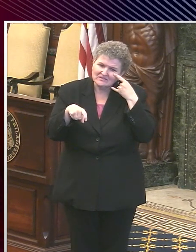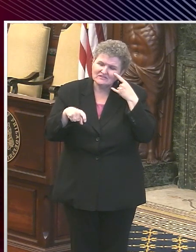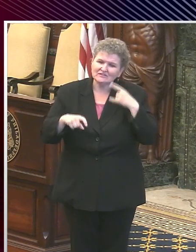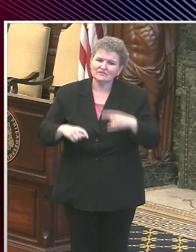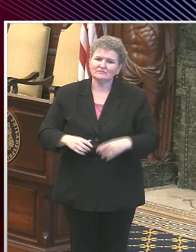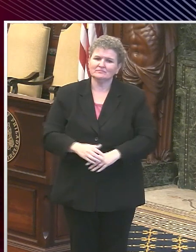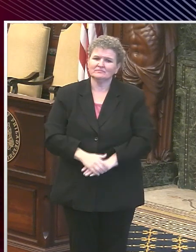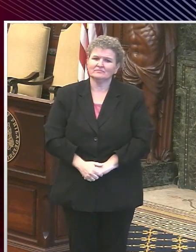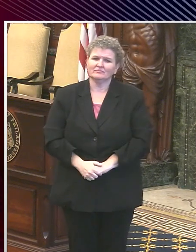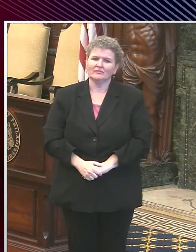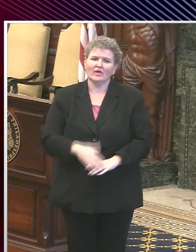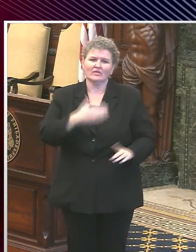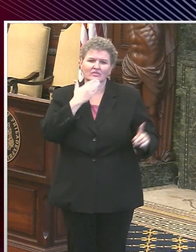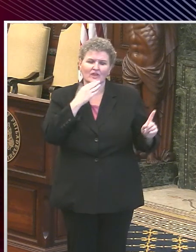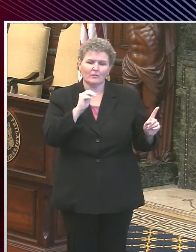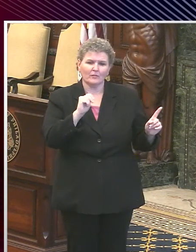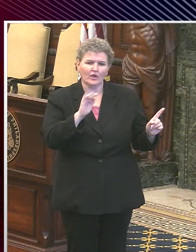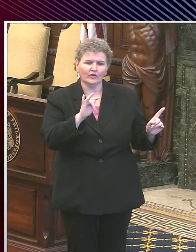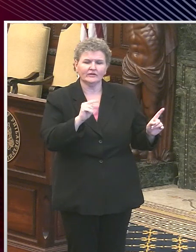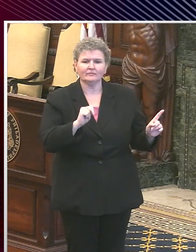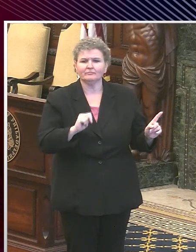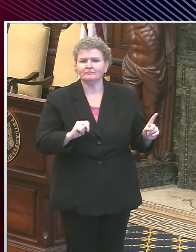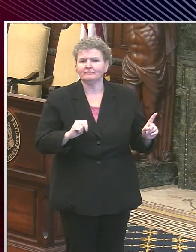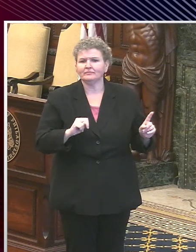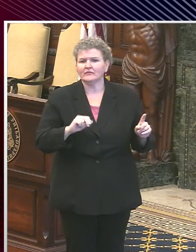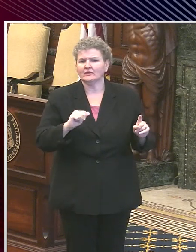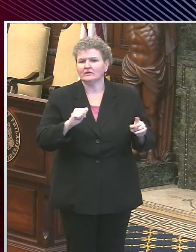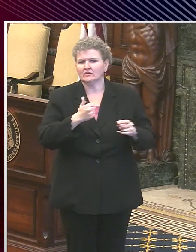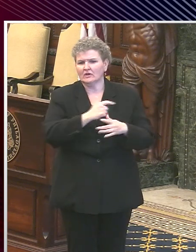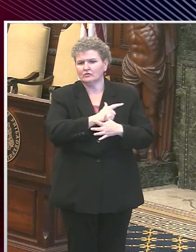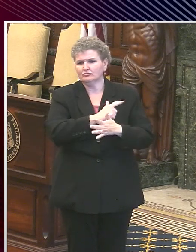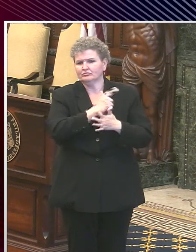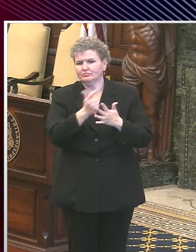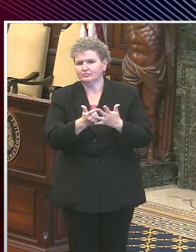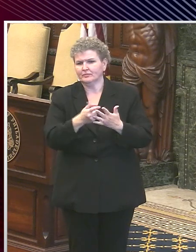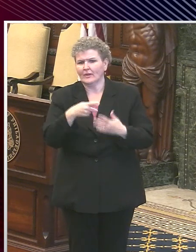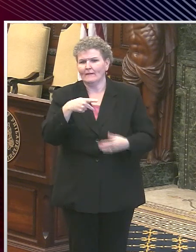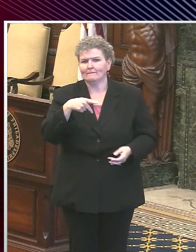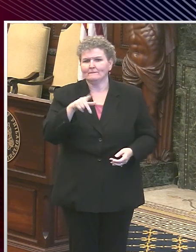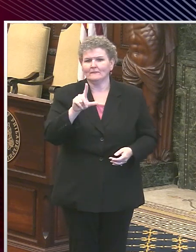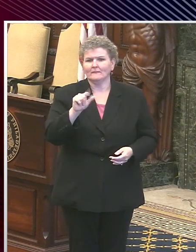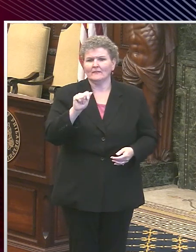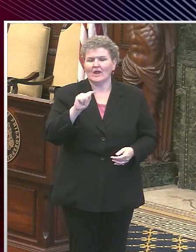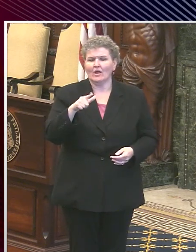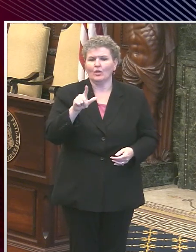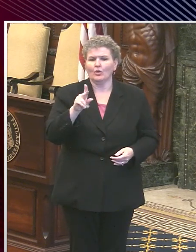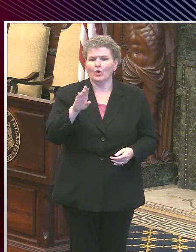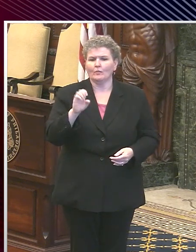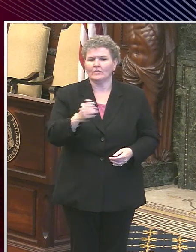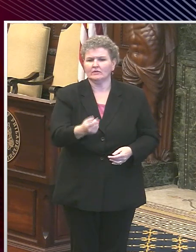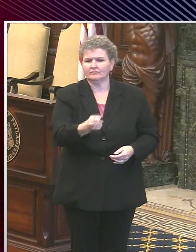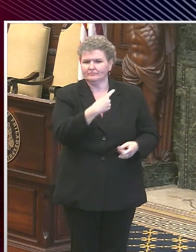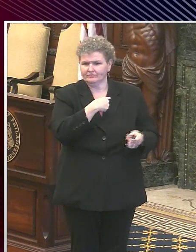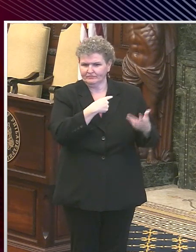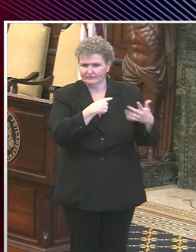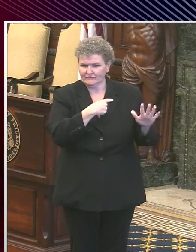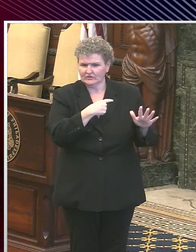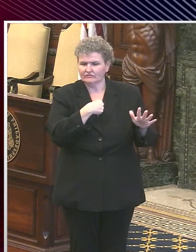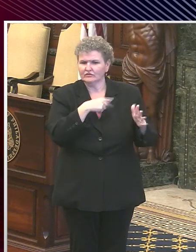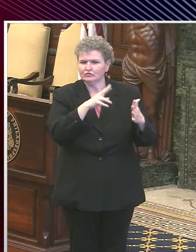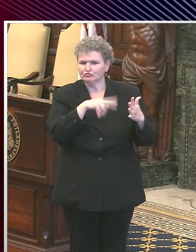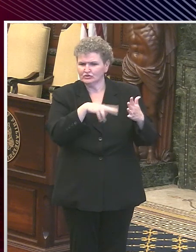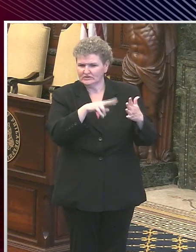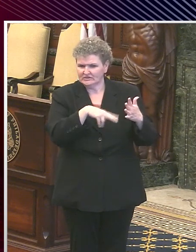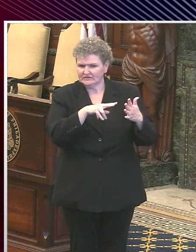Thanks, Martin. Again, we're in our second round here. Pat Loeb did submit a question to be read. It's